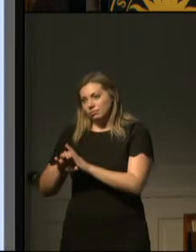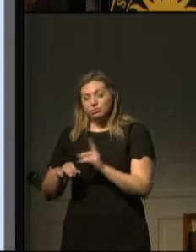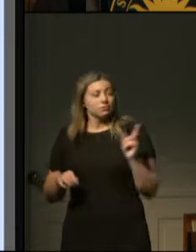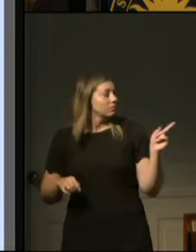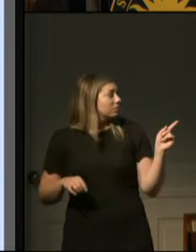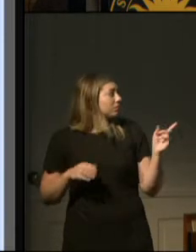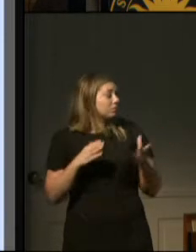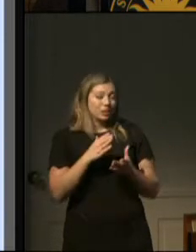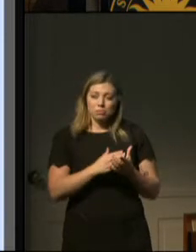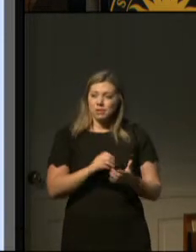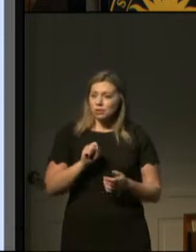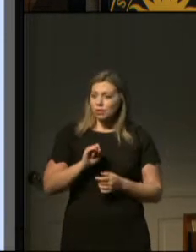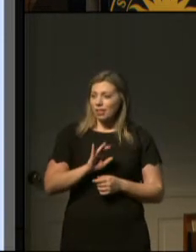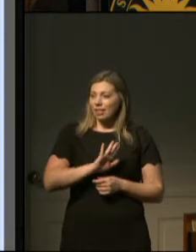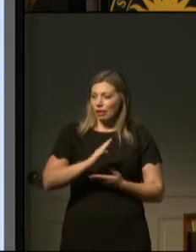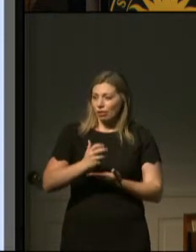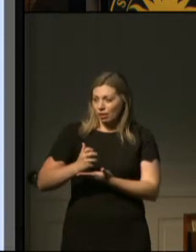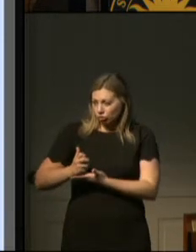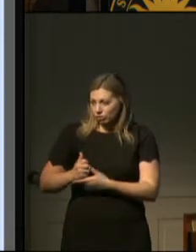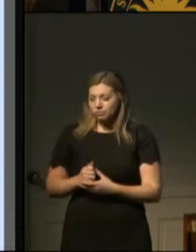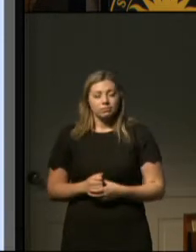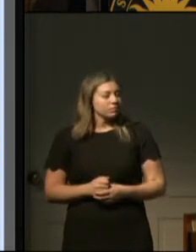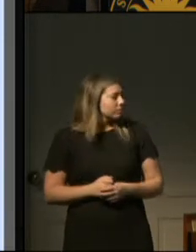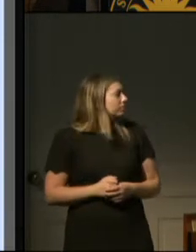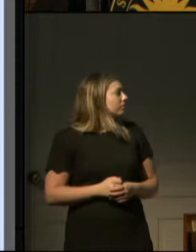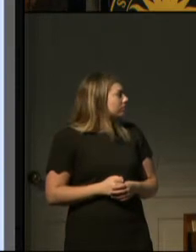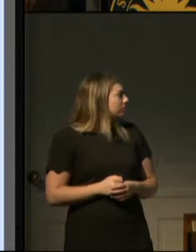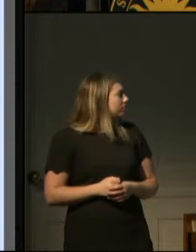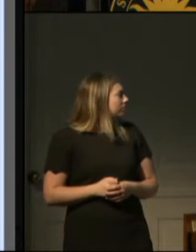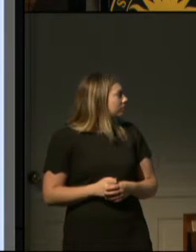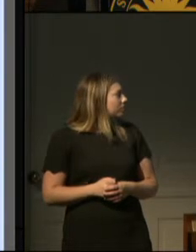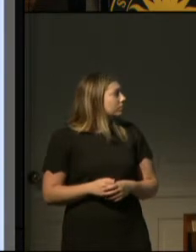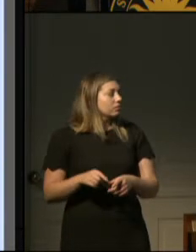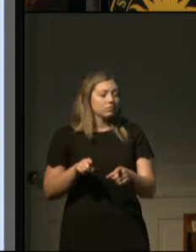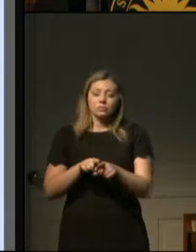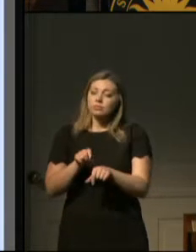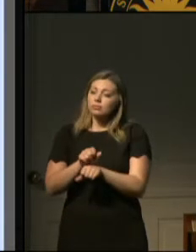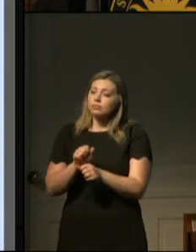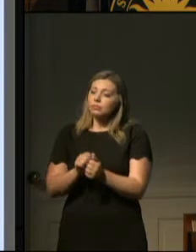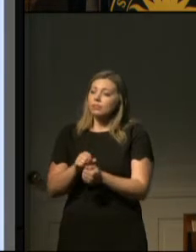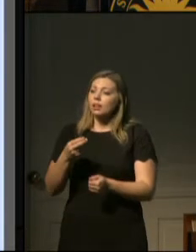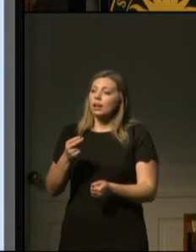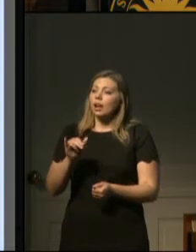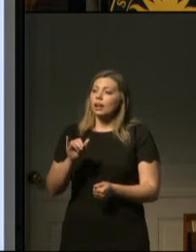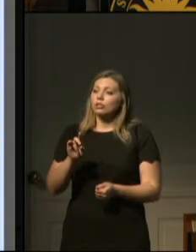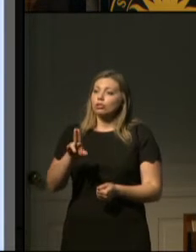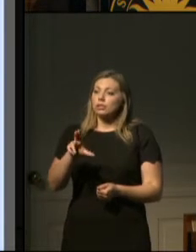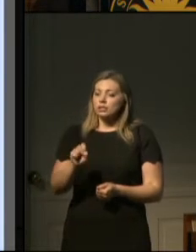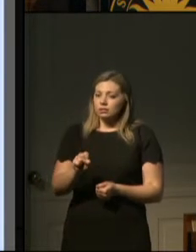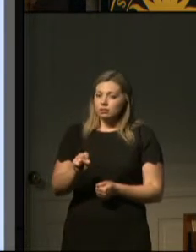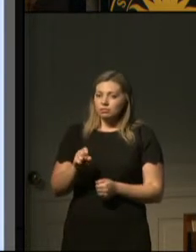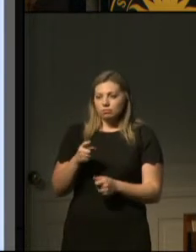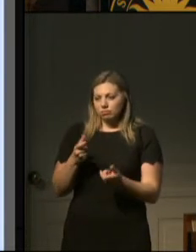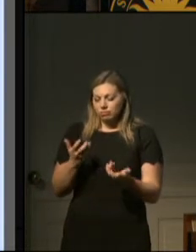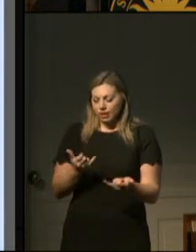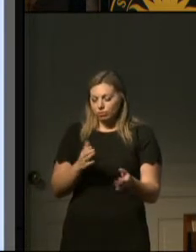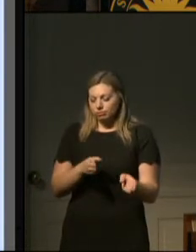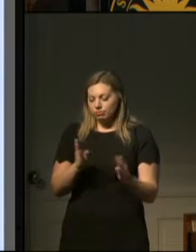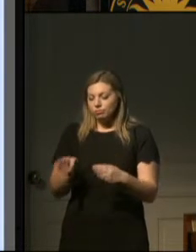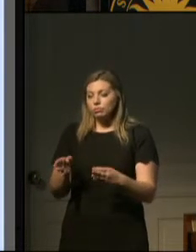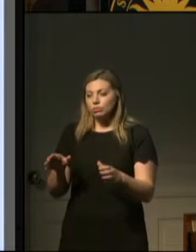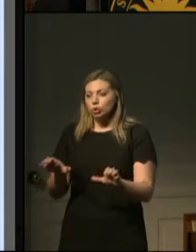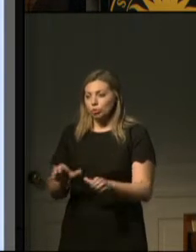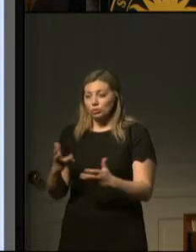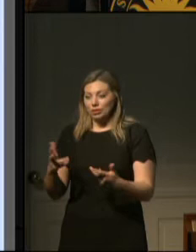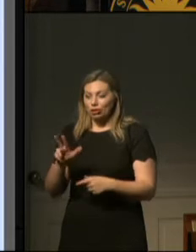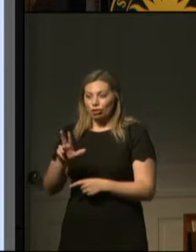Smithsonian collections. And then through the work with the hydrus, we've actually moved on to doing, 3D